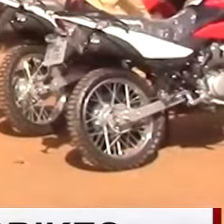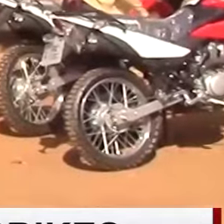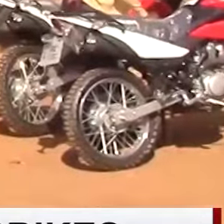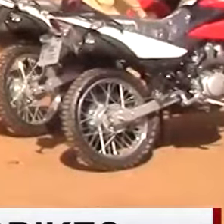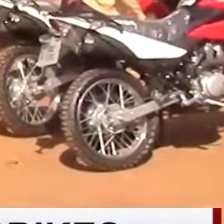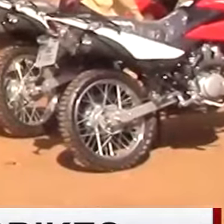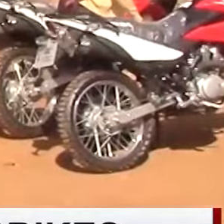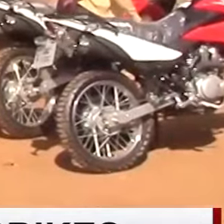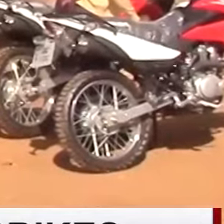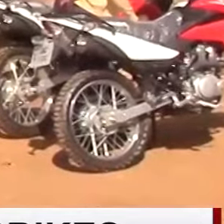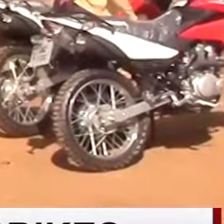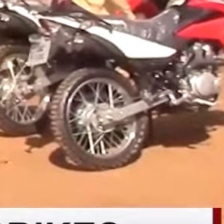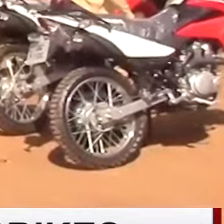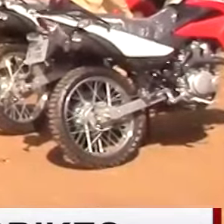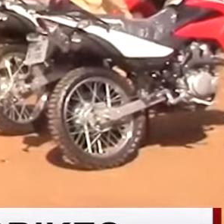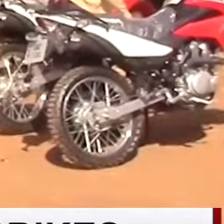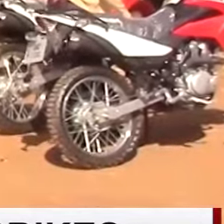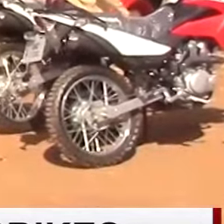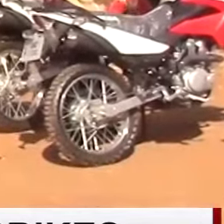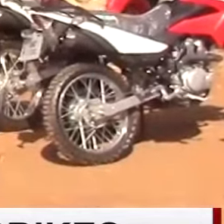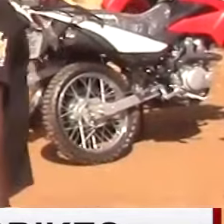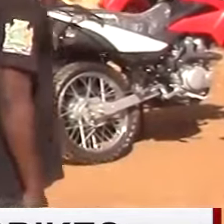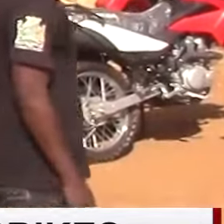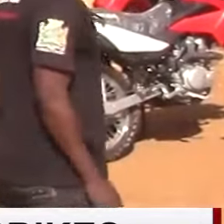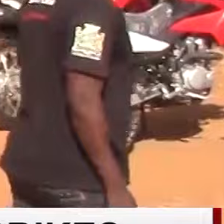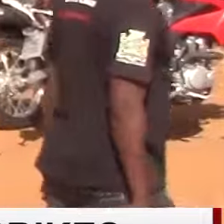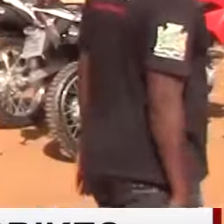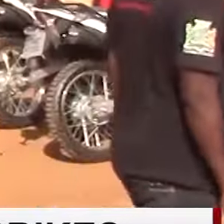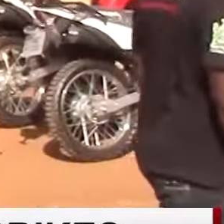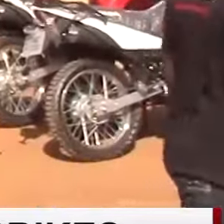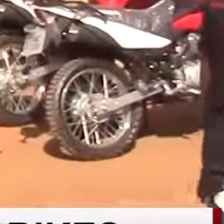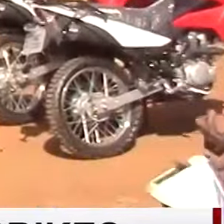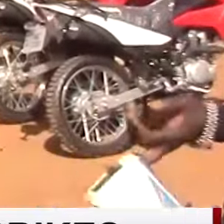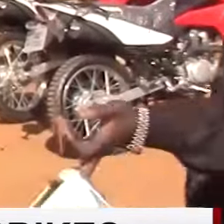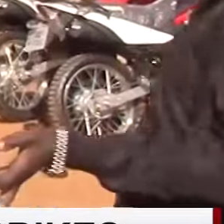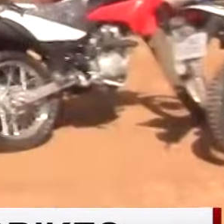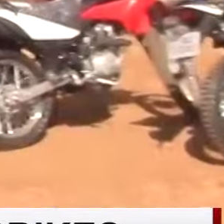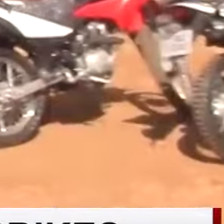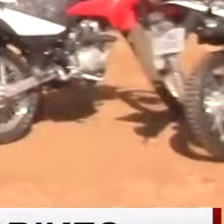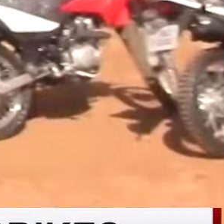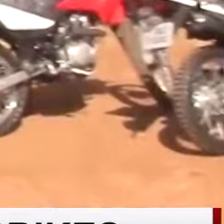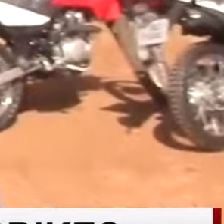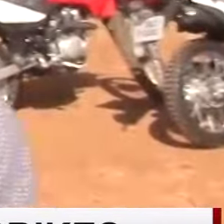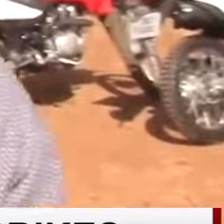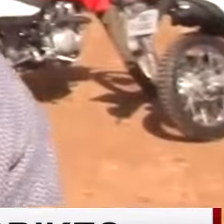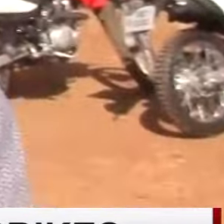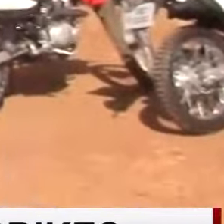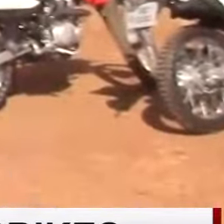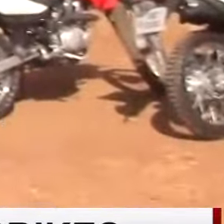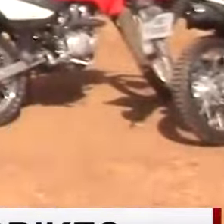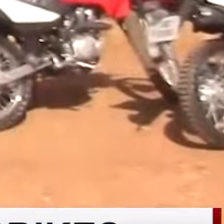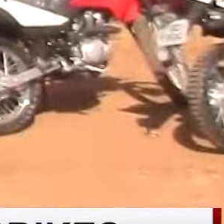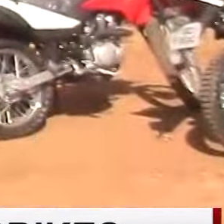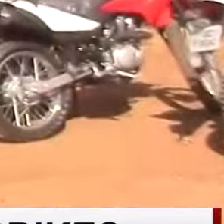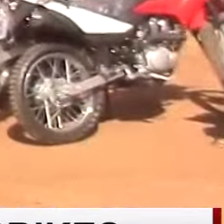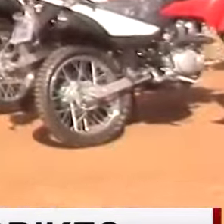will address the challenge of long distances covered by camp extension officers to reach farmers in the area. We are fortunate enough to receive